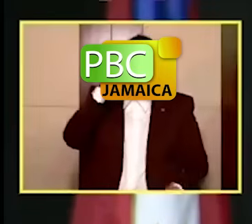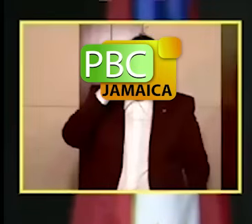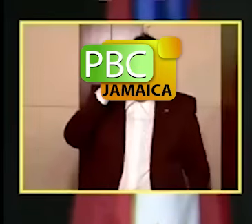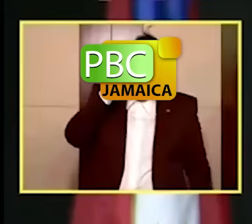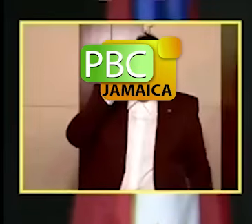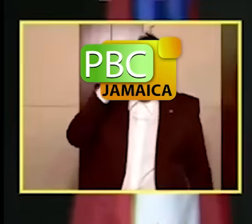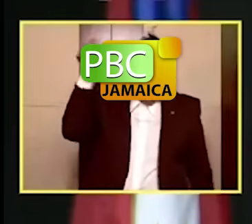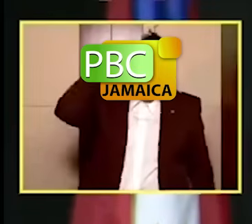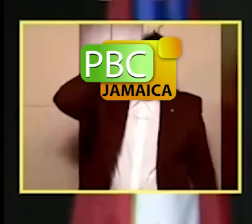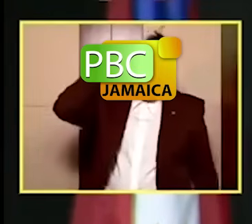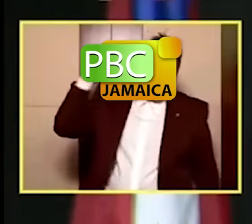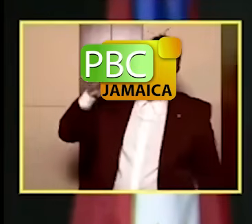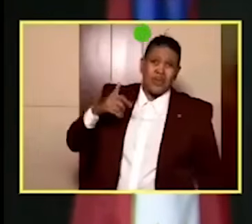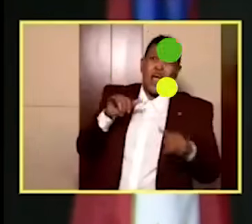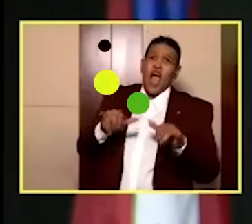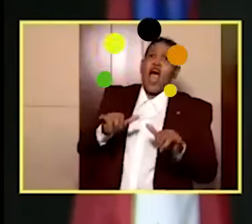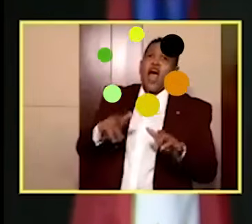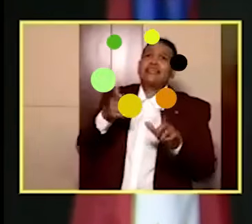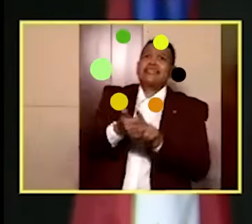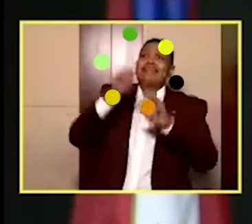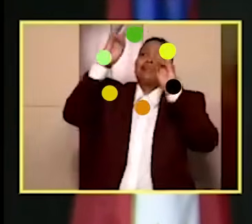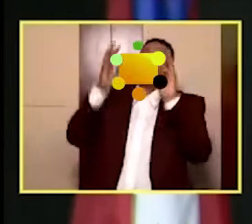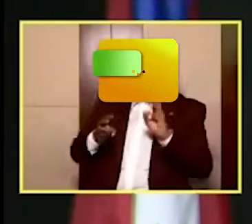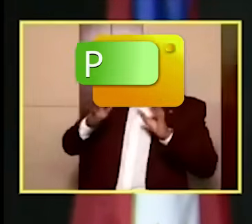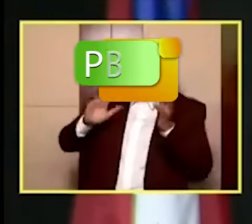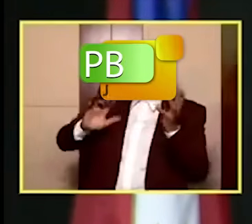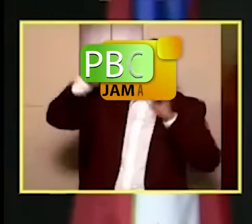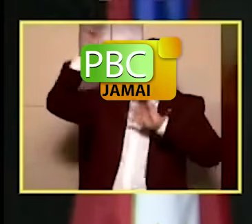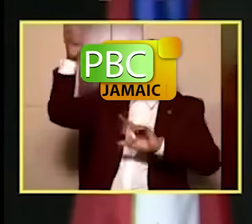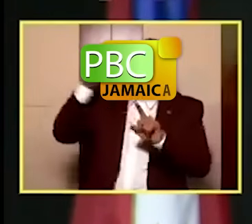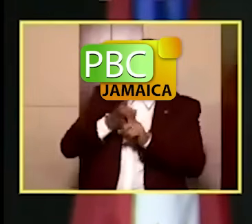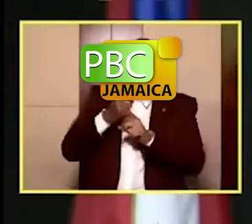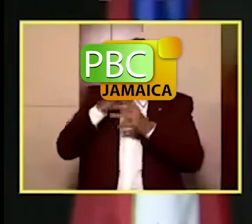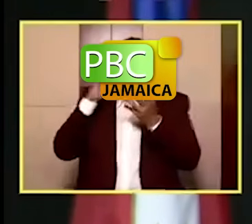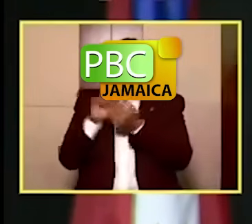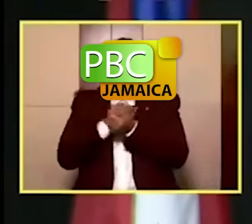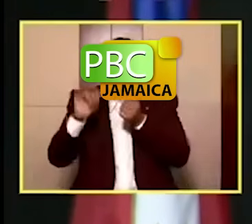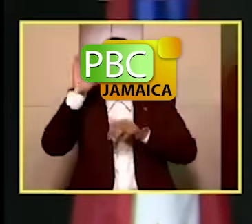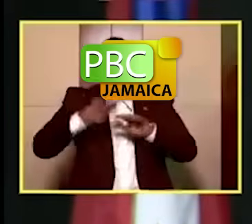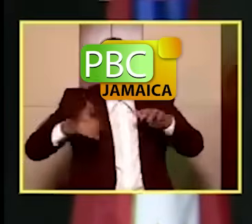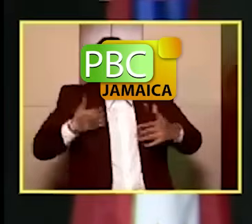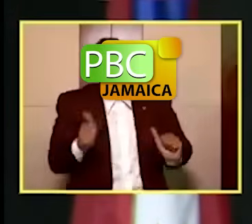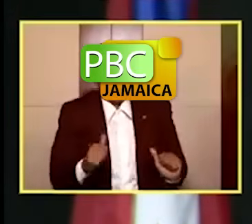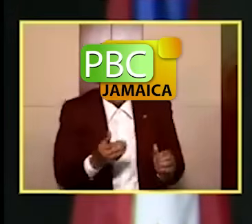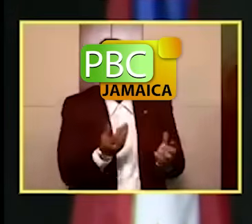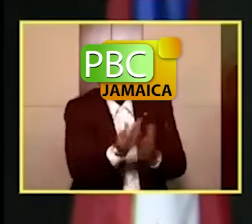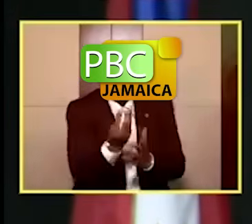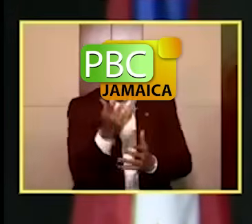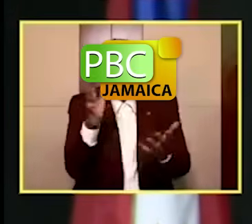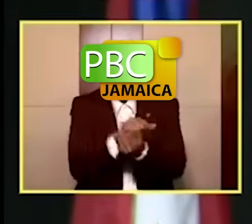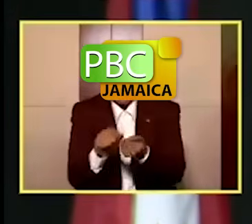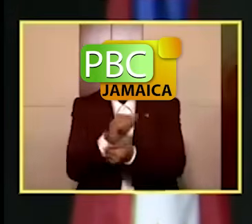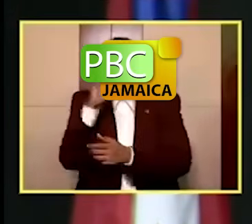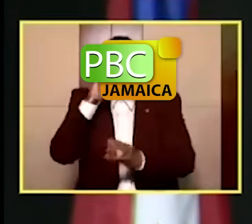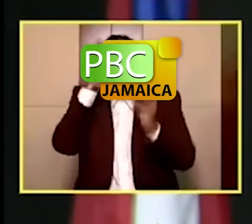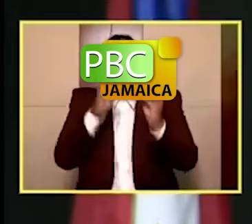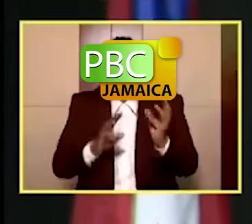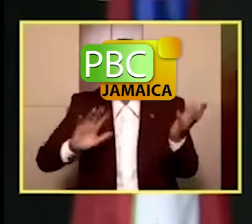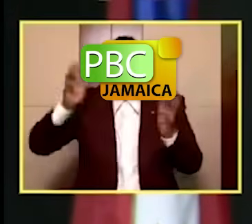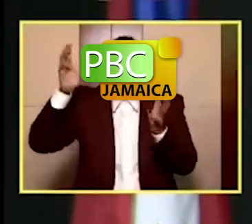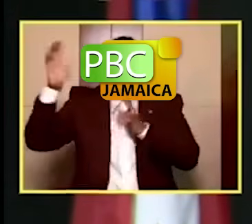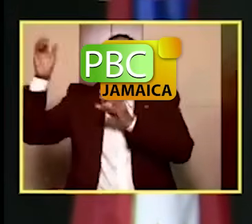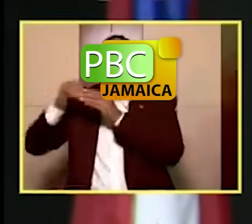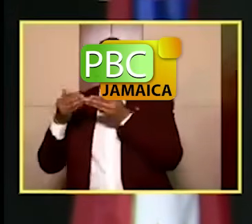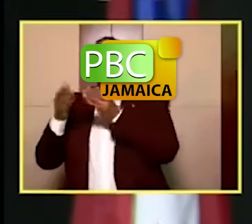we are constantly at risk of the climate crisis, decimating that which we are trying to do in terms of open field